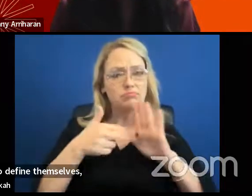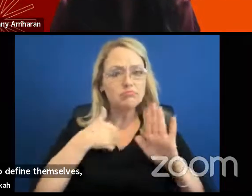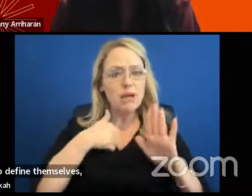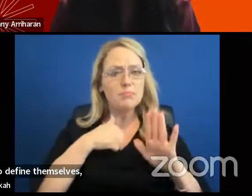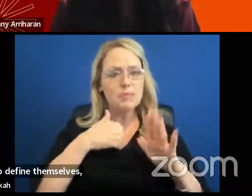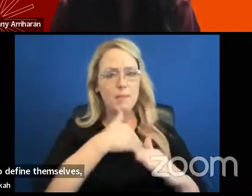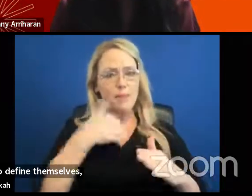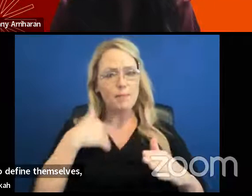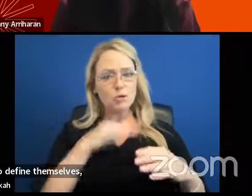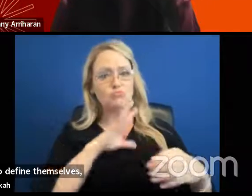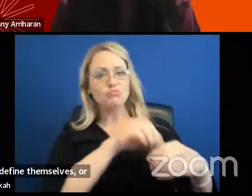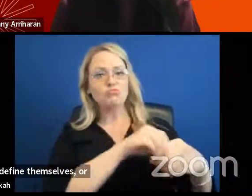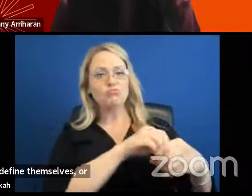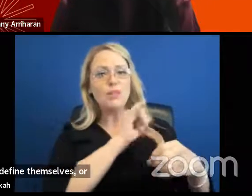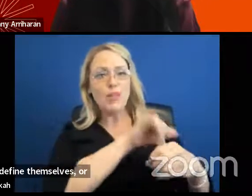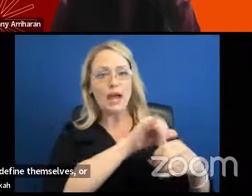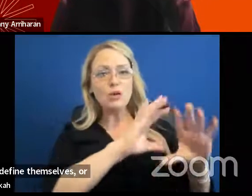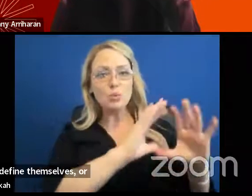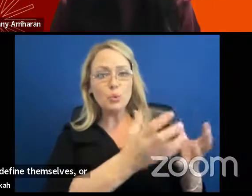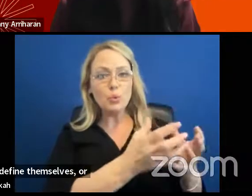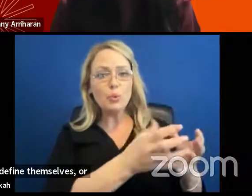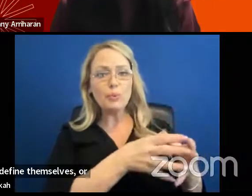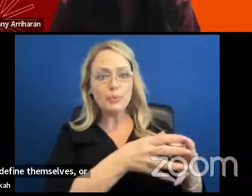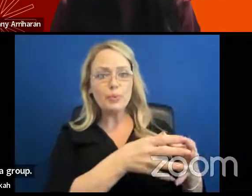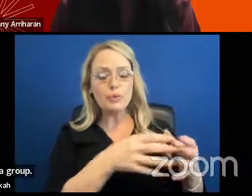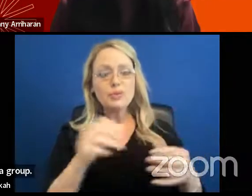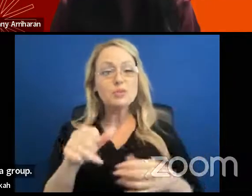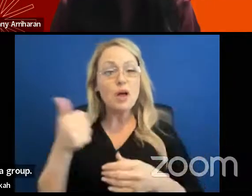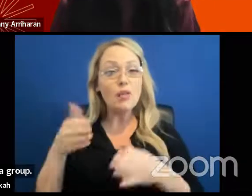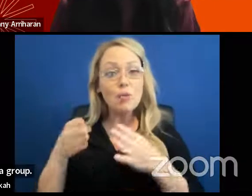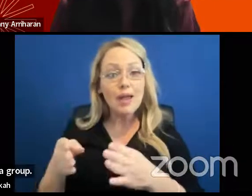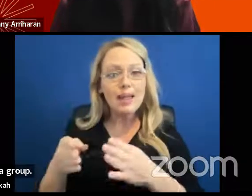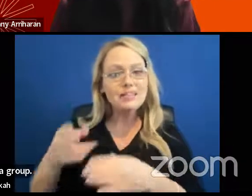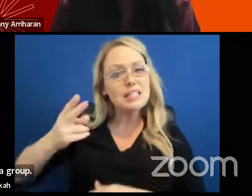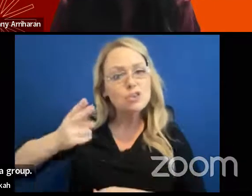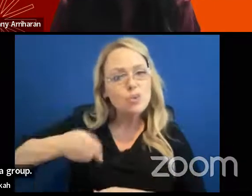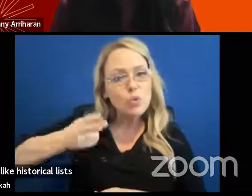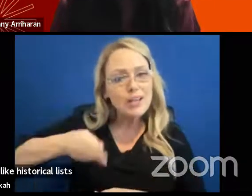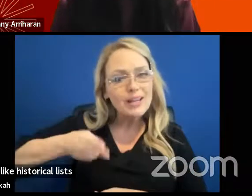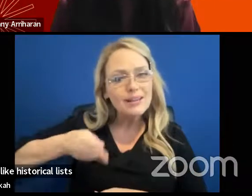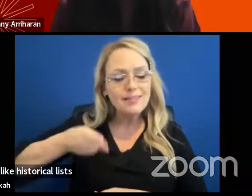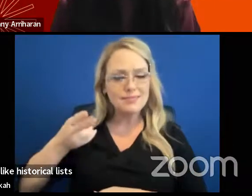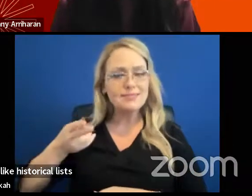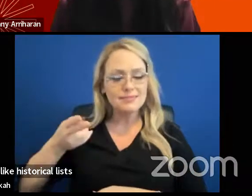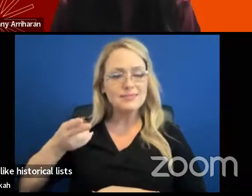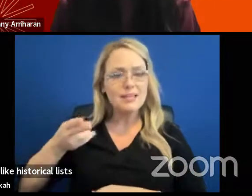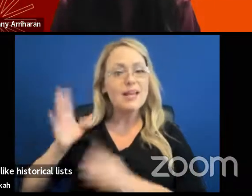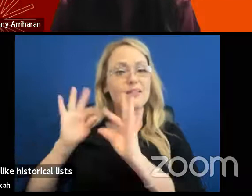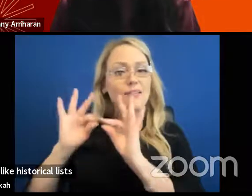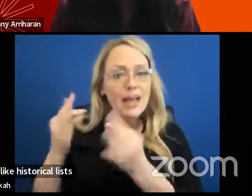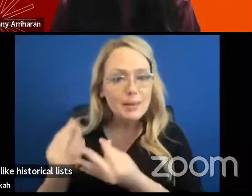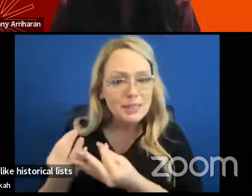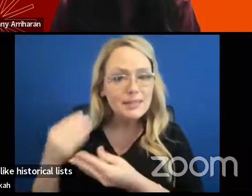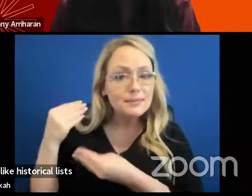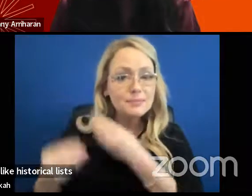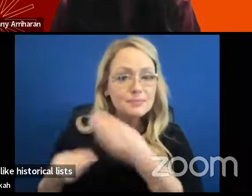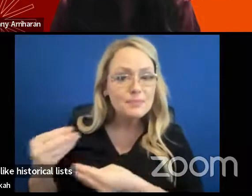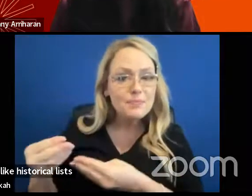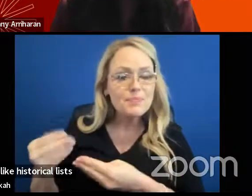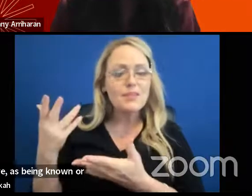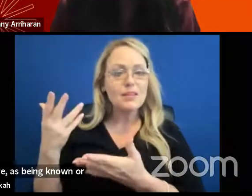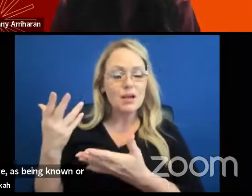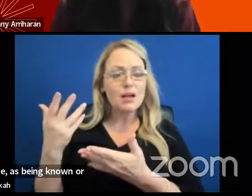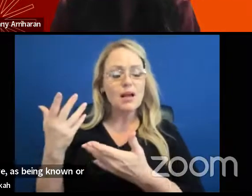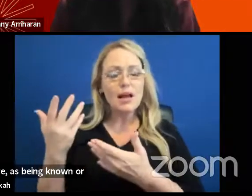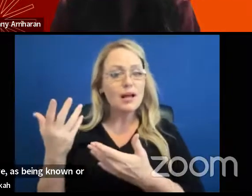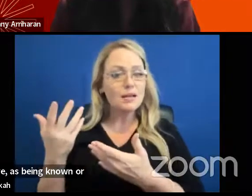group. There is other ways. There's like historical lists. There's just family groups. There's being known or descendancy.